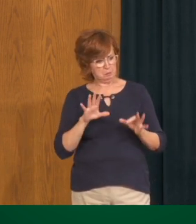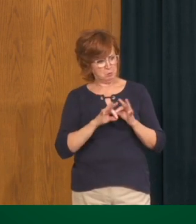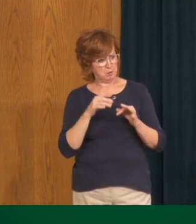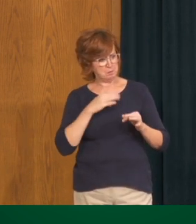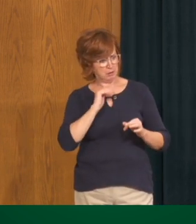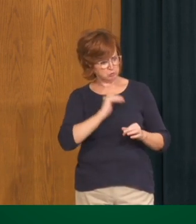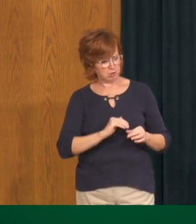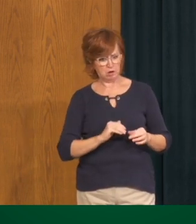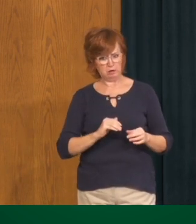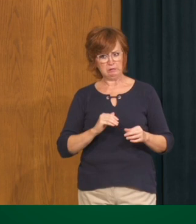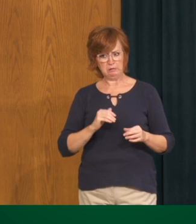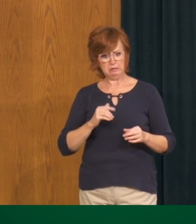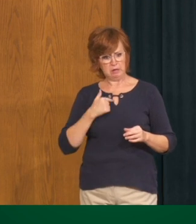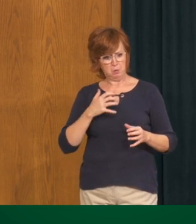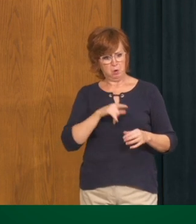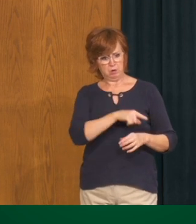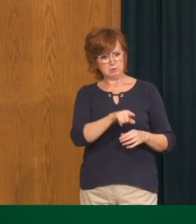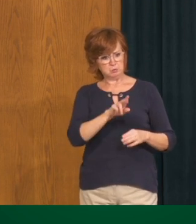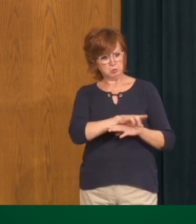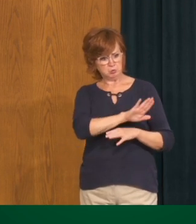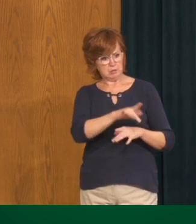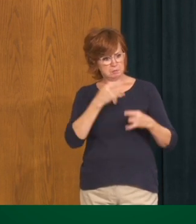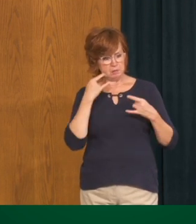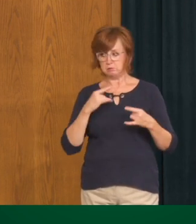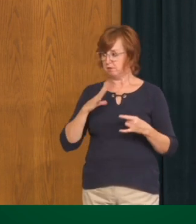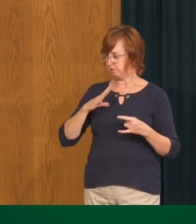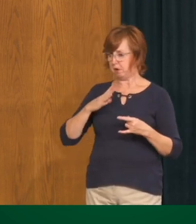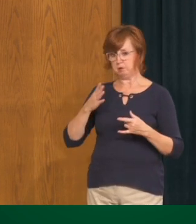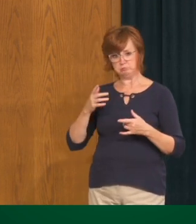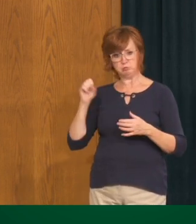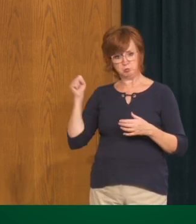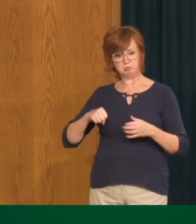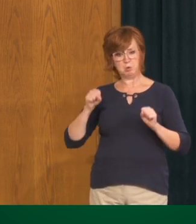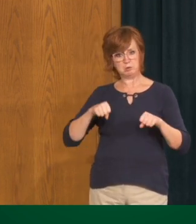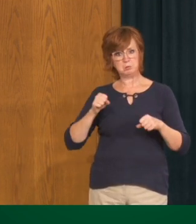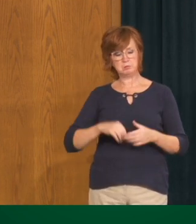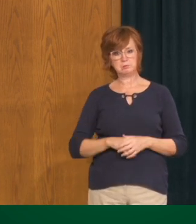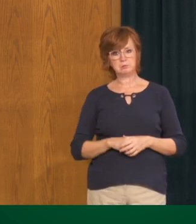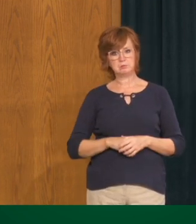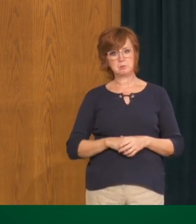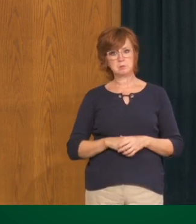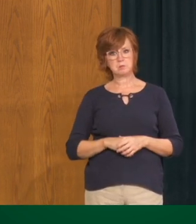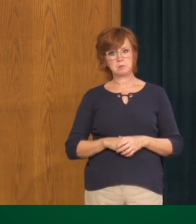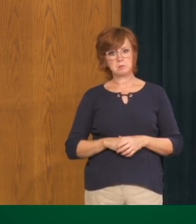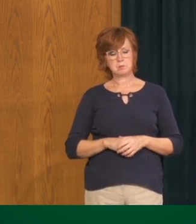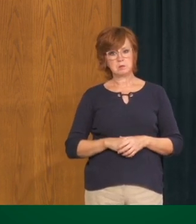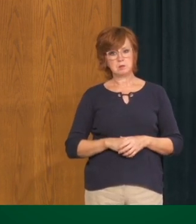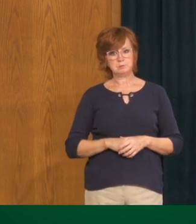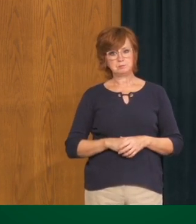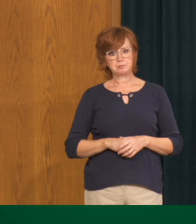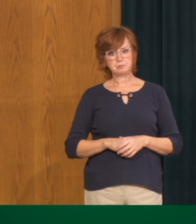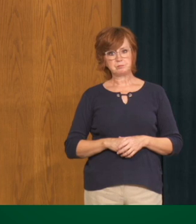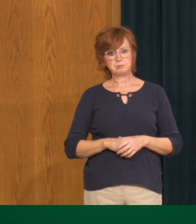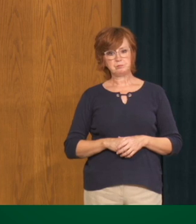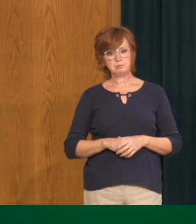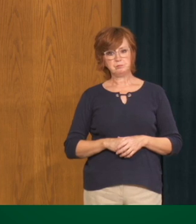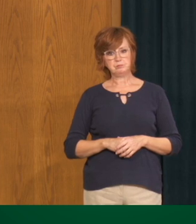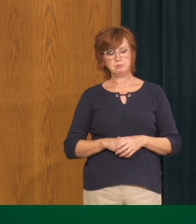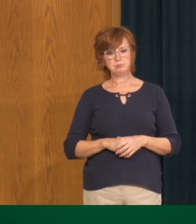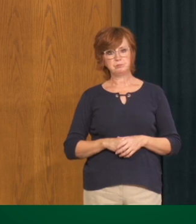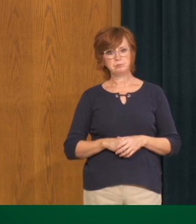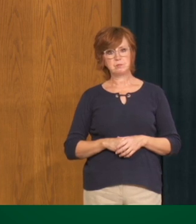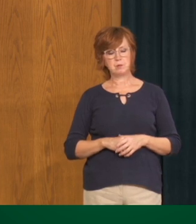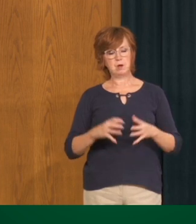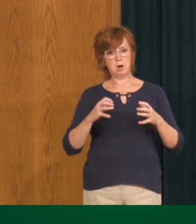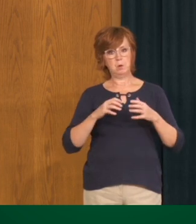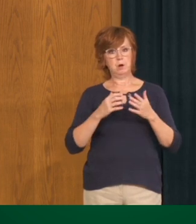extent possible, what we've done today is added some more certainty in terms of guidance for those school divisions and for those parents to ensure that their children are